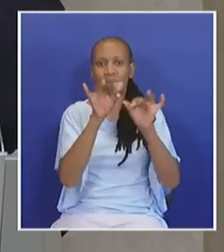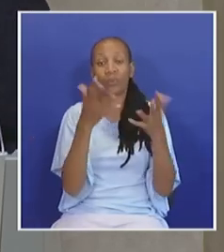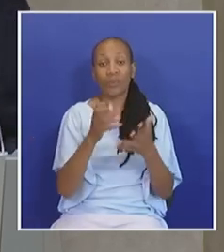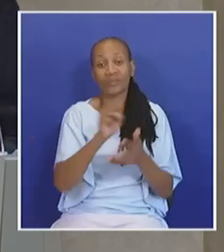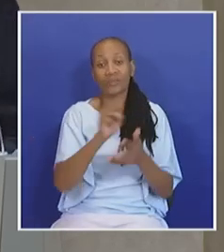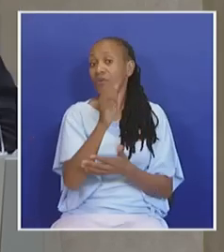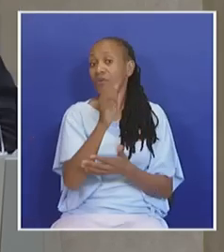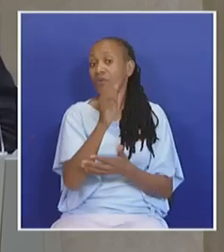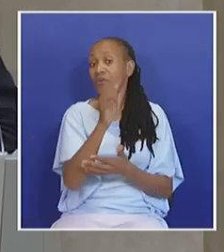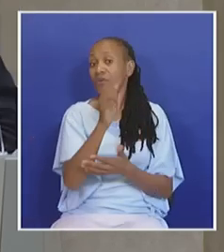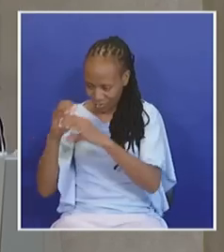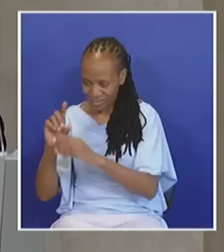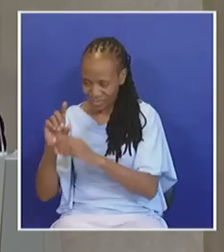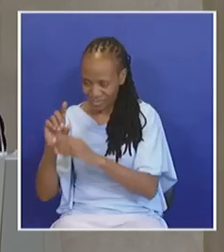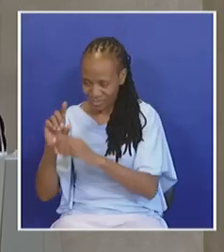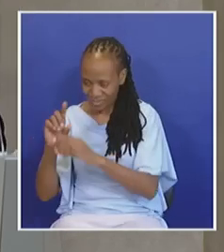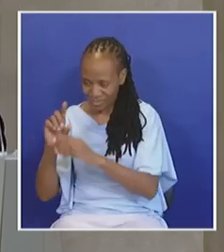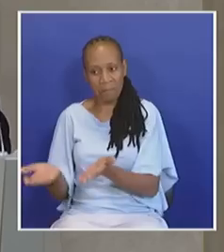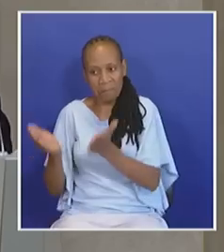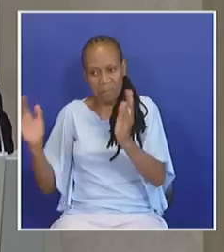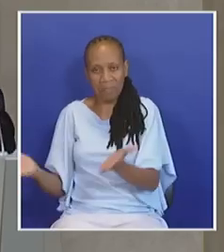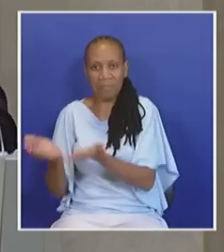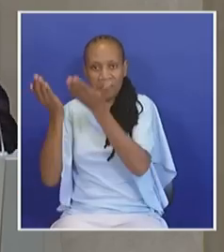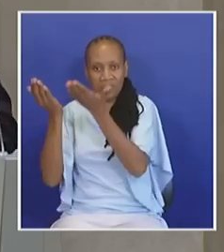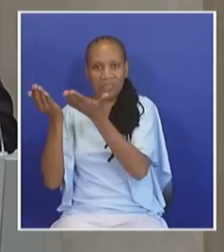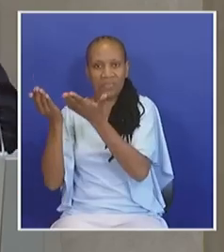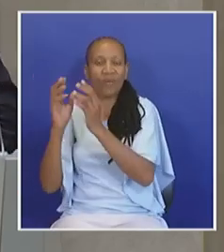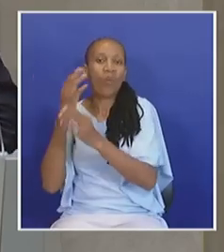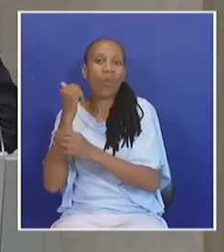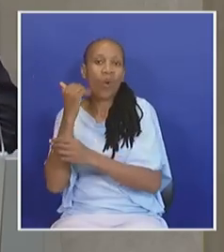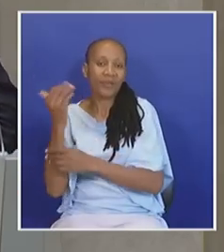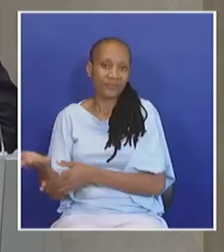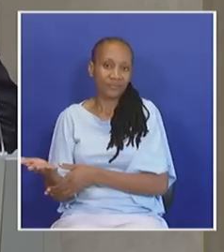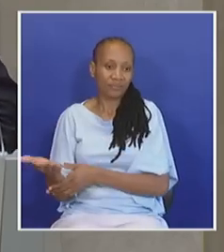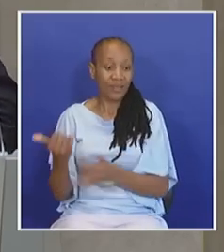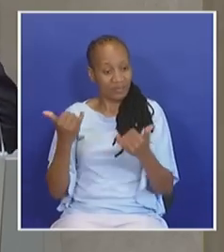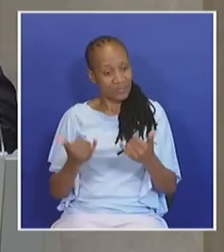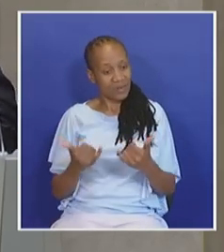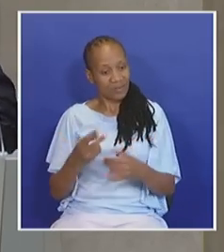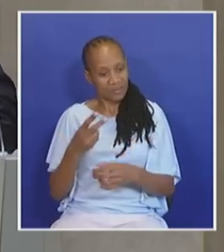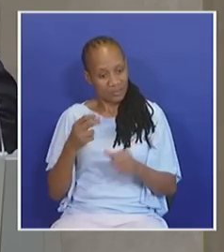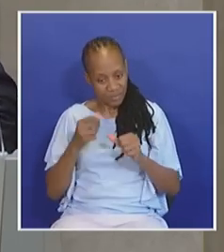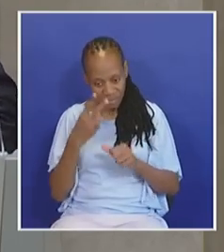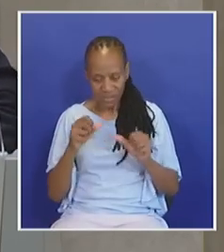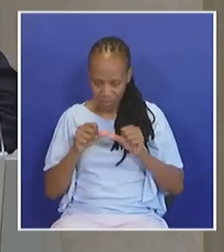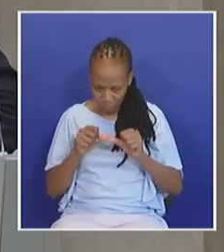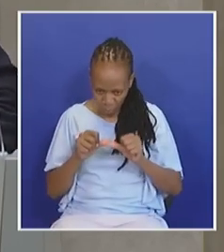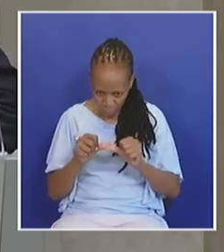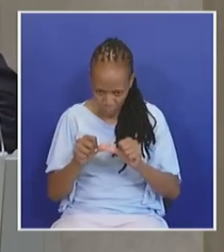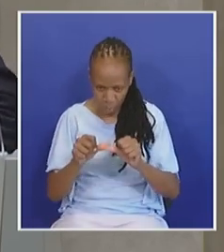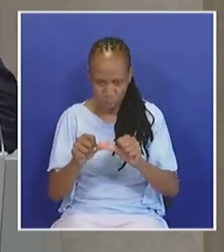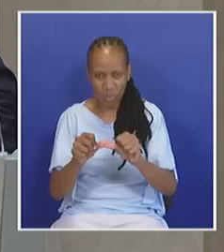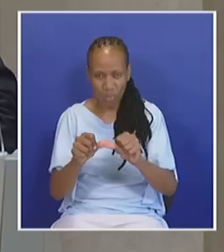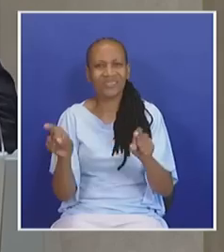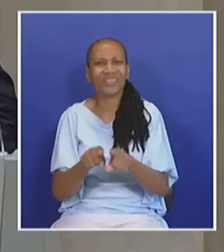by confronting the underlying causes of racism that continue to be resilient in our